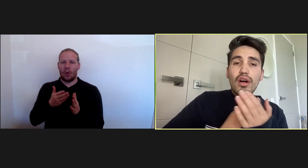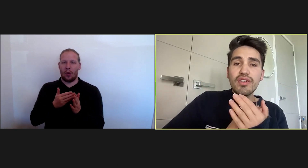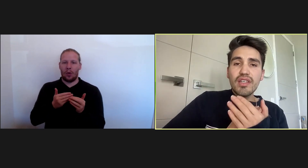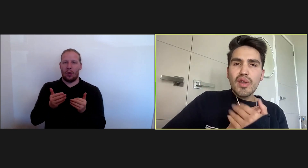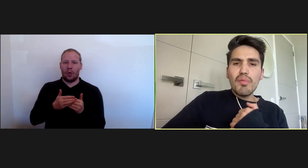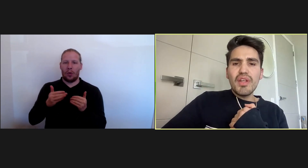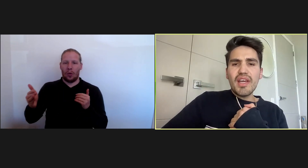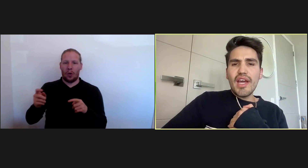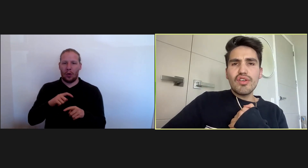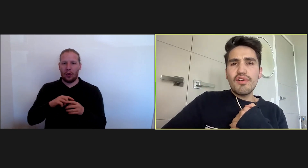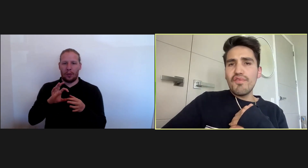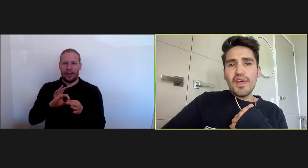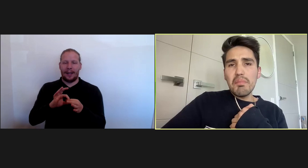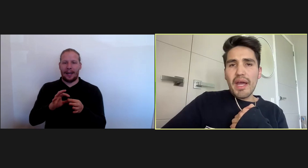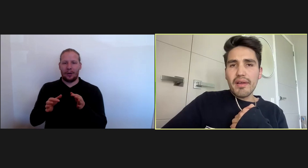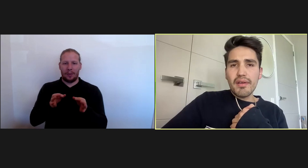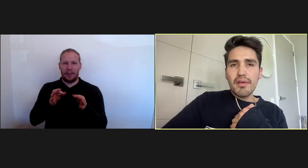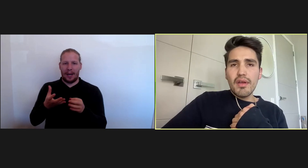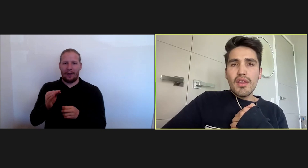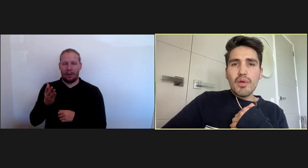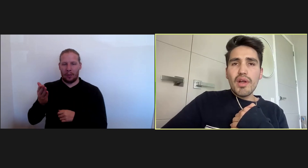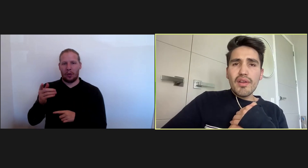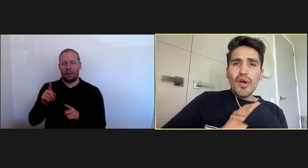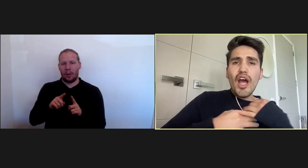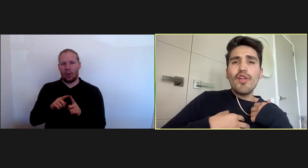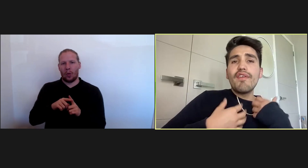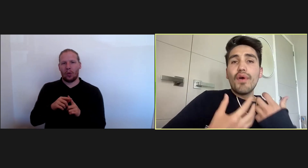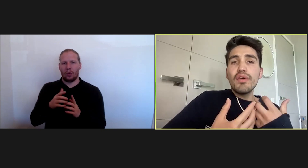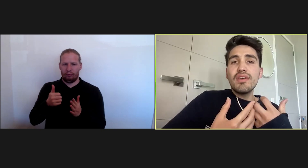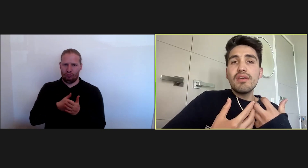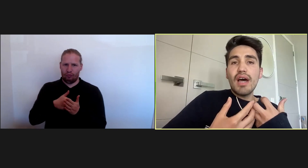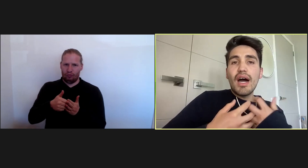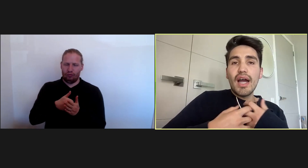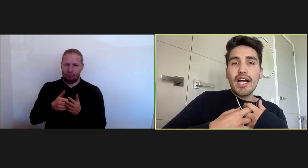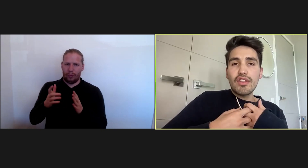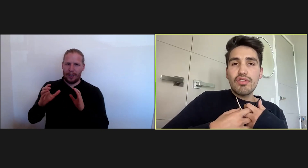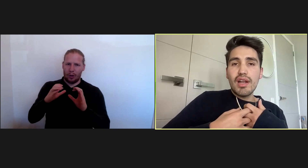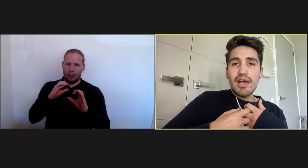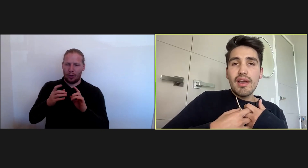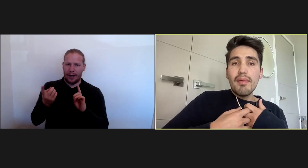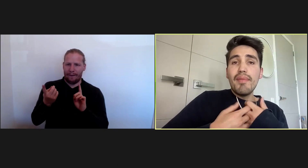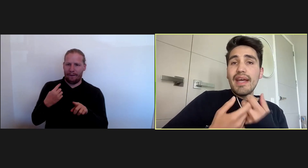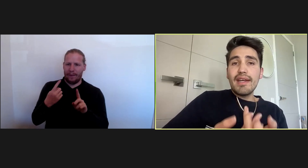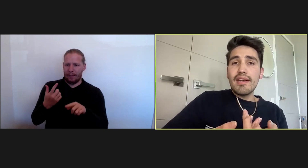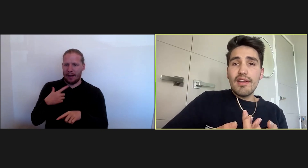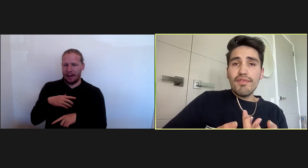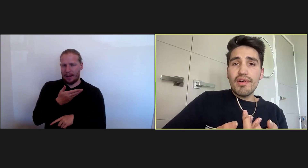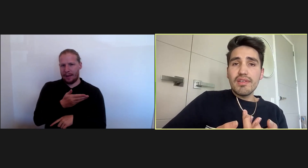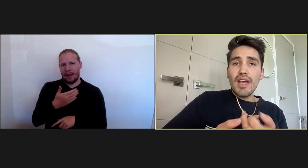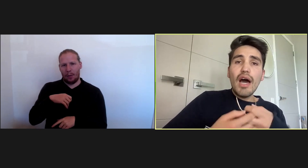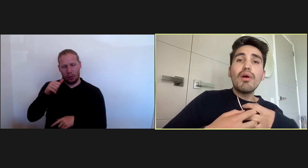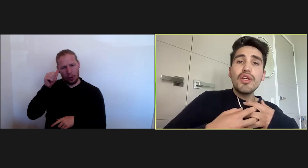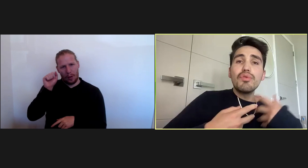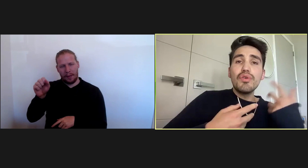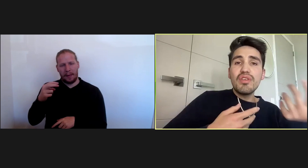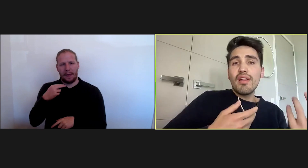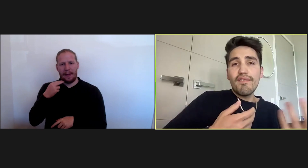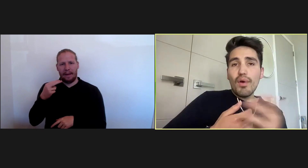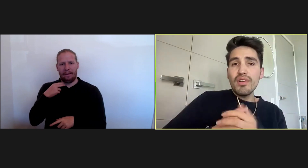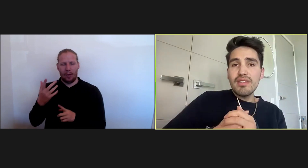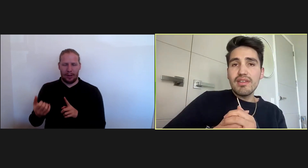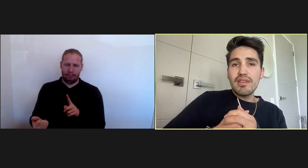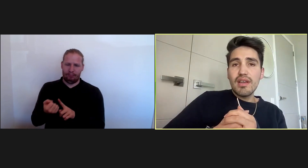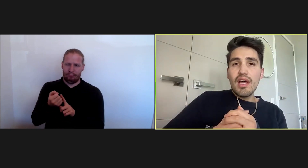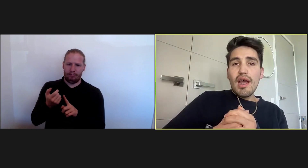want constant communication and feedback. They want to know how their voices are actually making a difference. How are you using